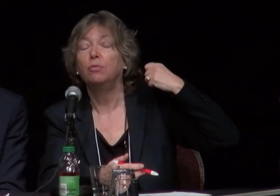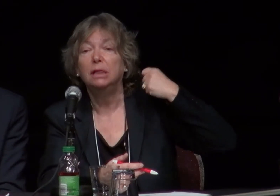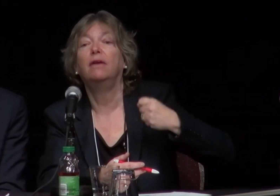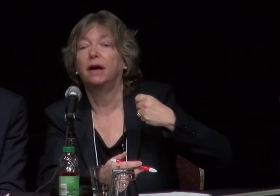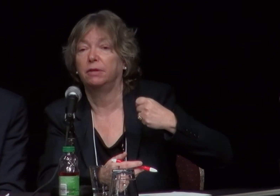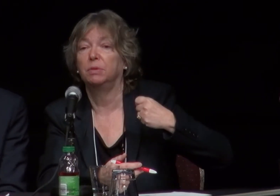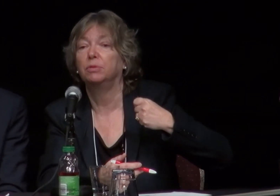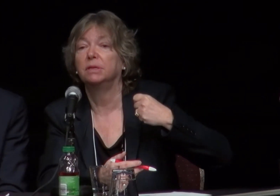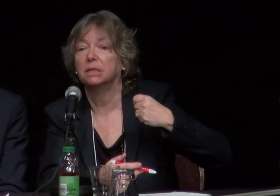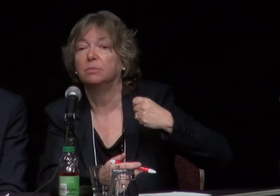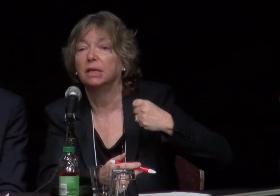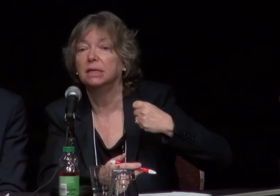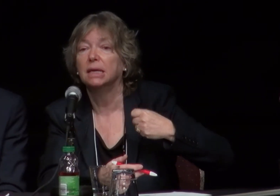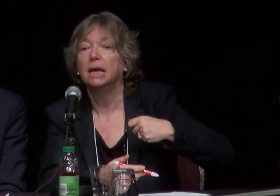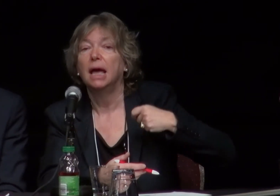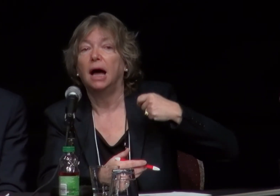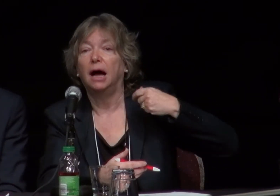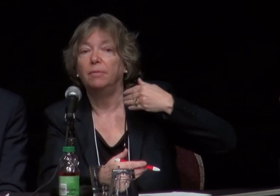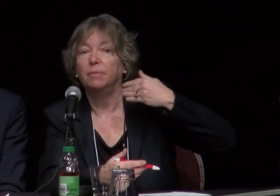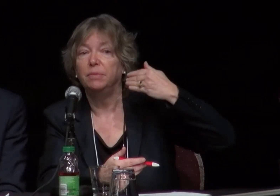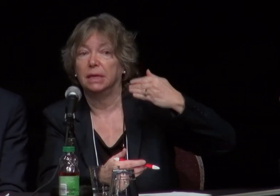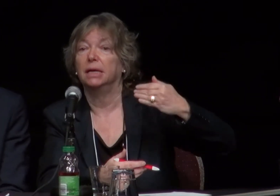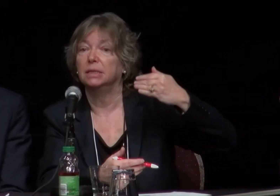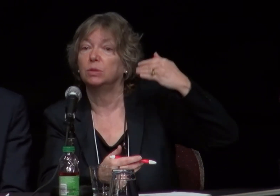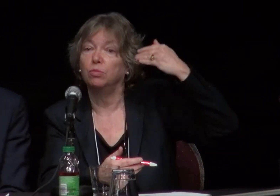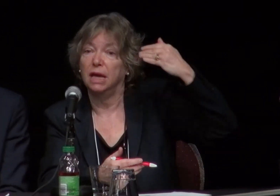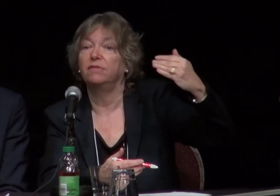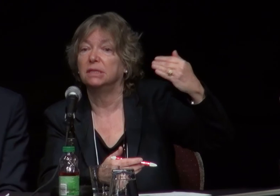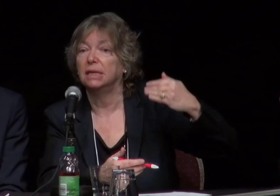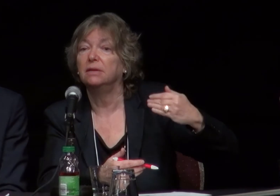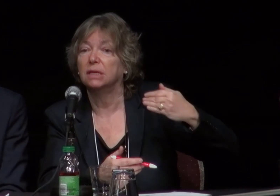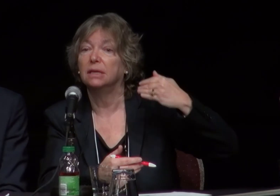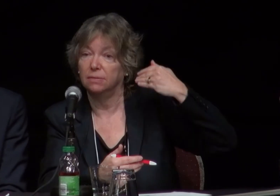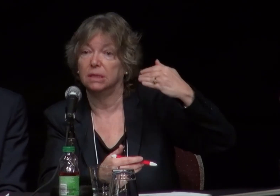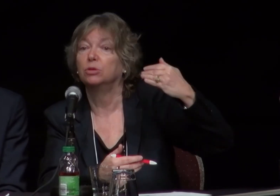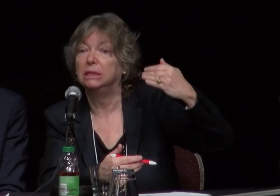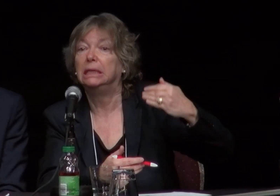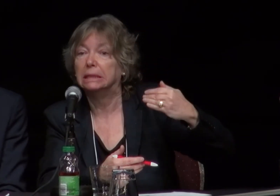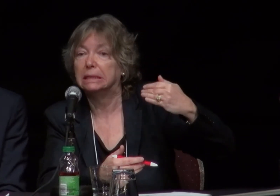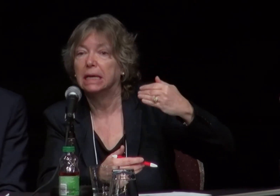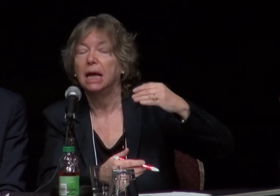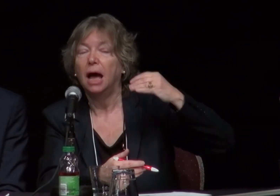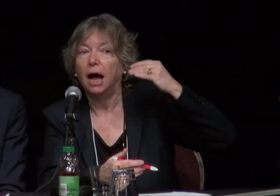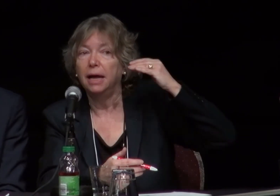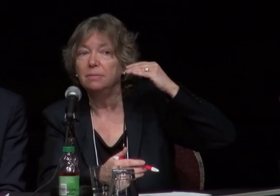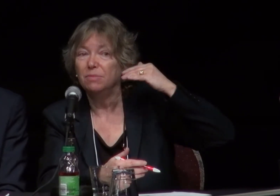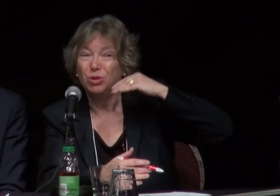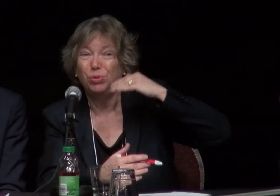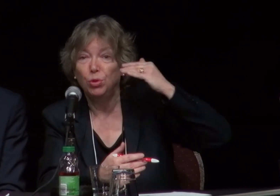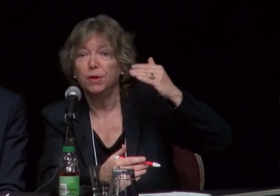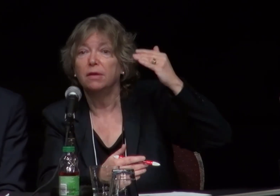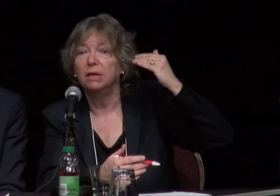saying, we love hiring people with disabilities because we have these incentives and it gives us good deals.